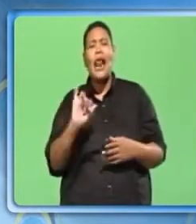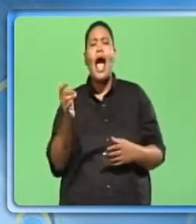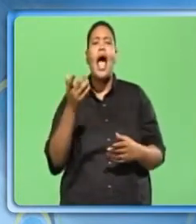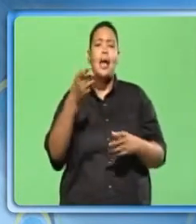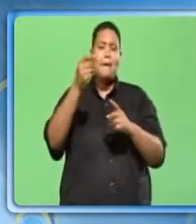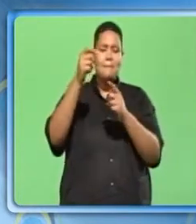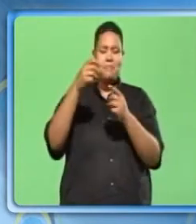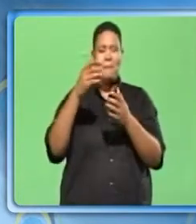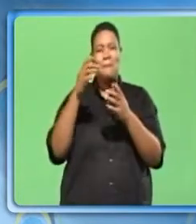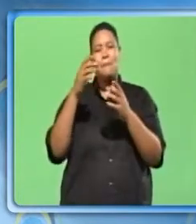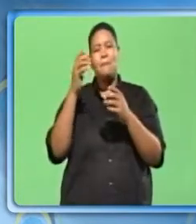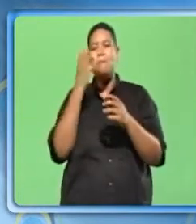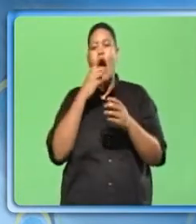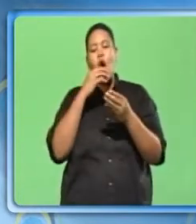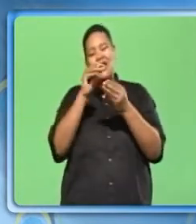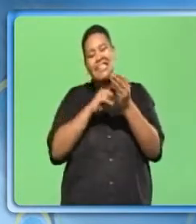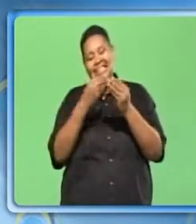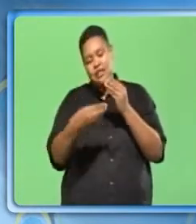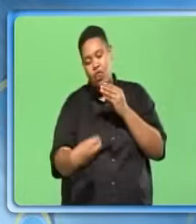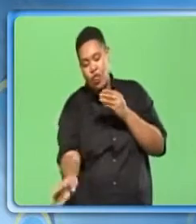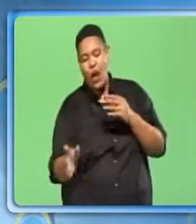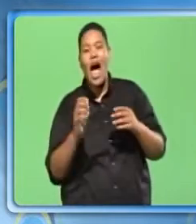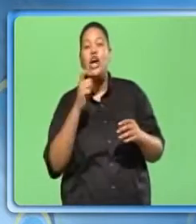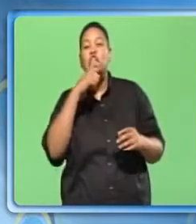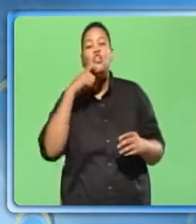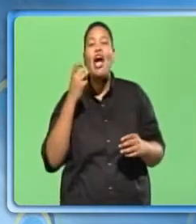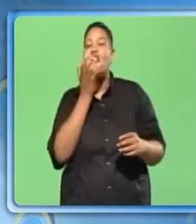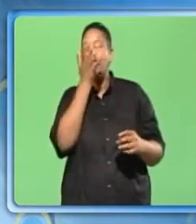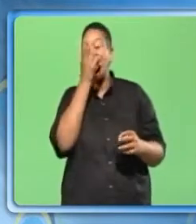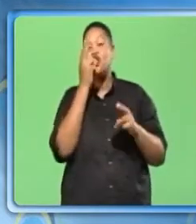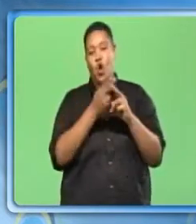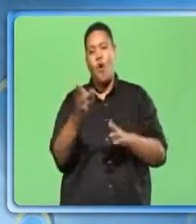dried grass, that's biology in action.